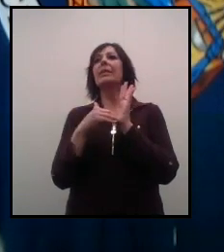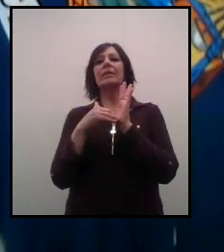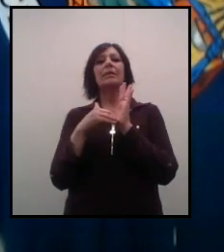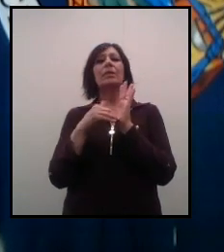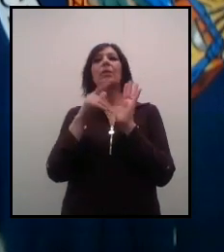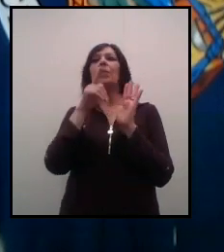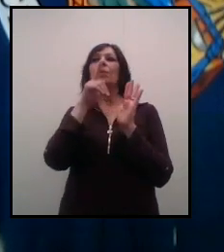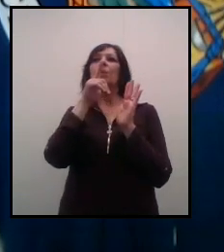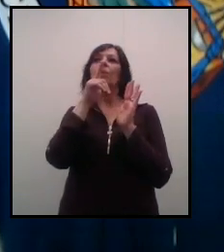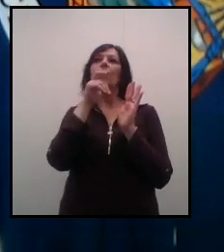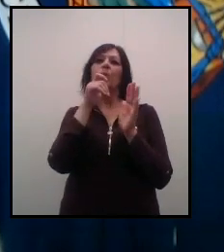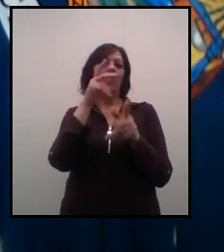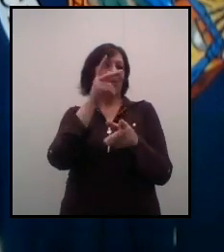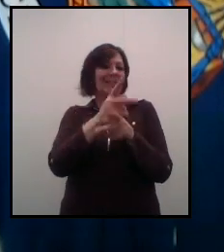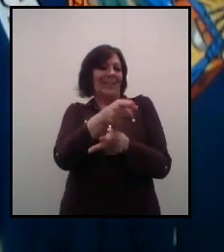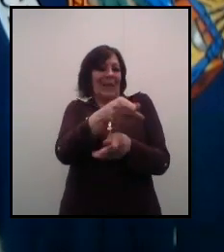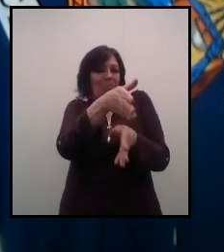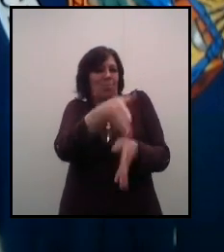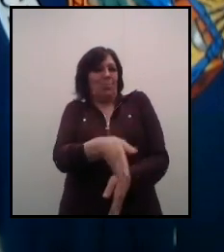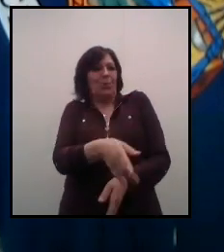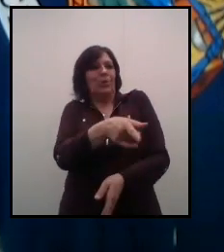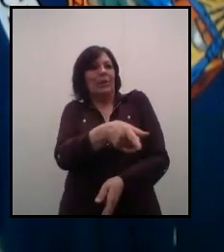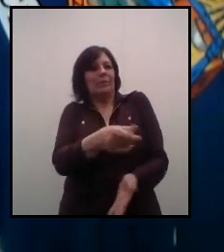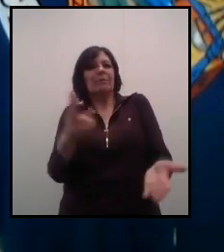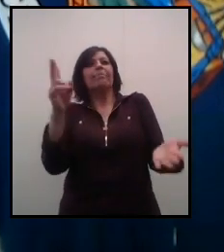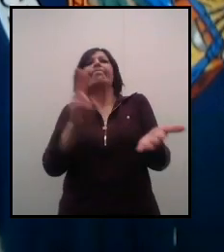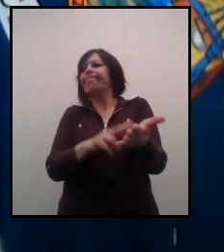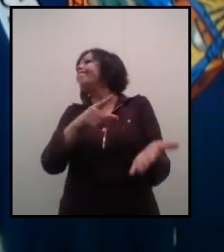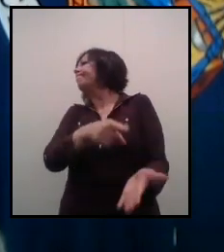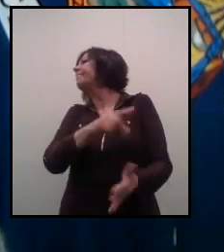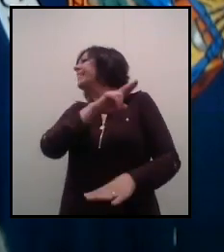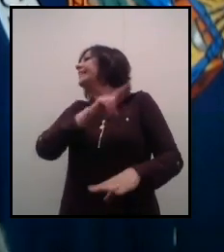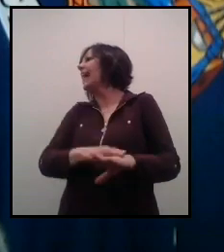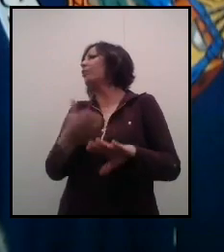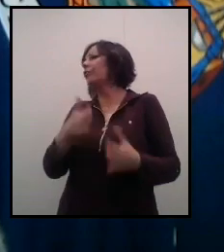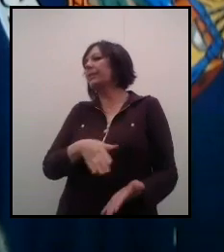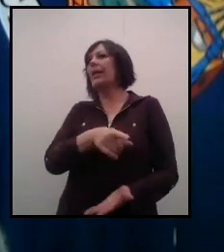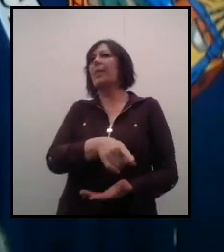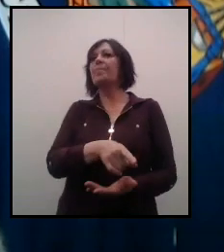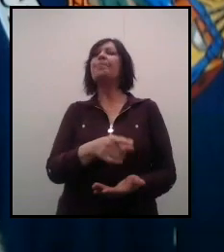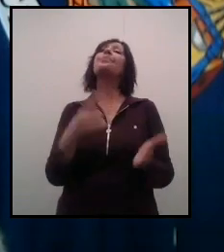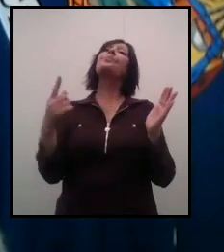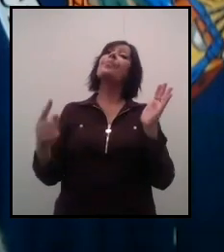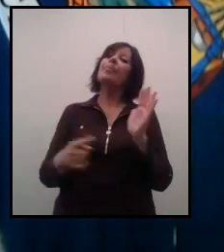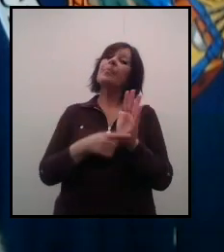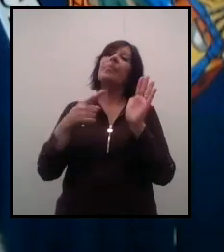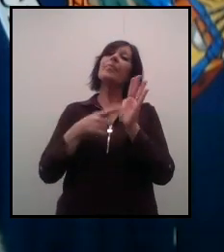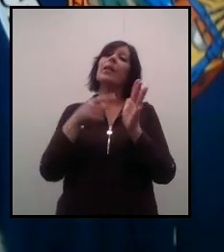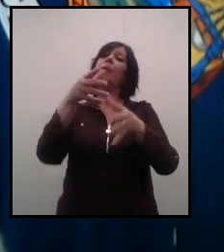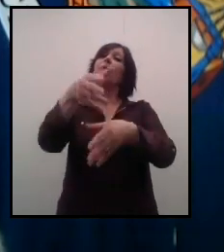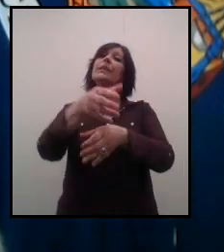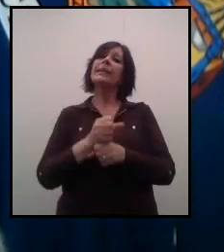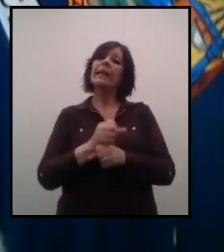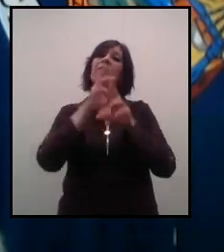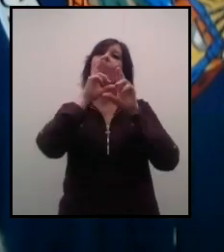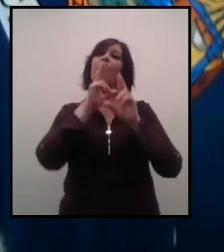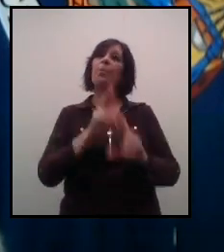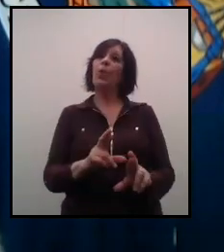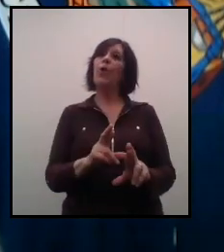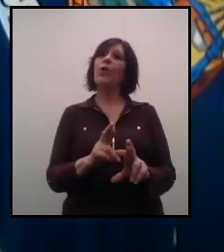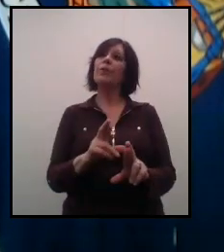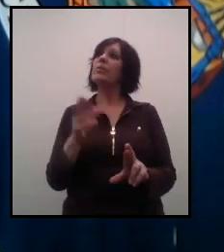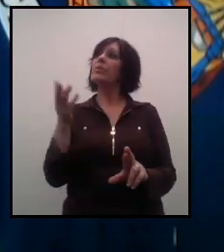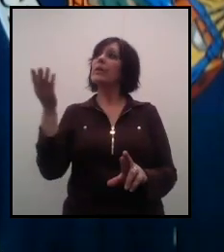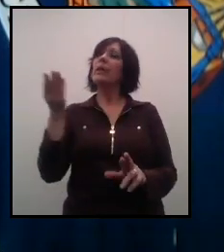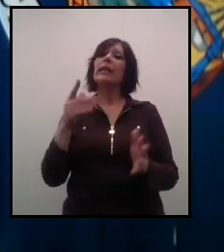taking care of that person signs off on the death certificate. Sometimes we receive those reports. Sometimes